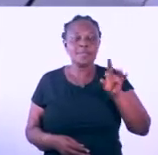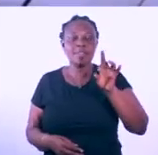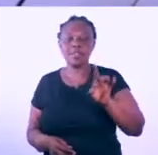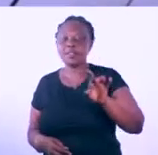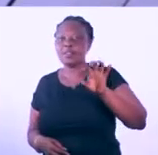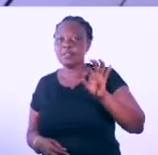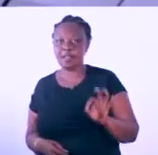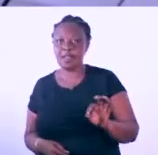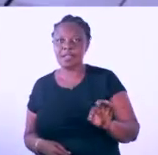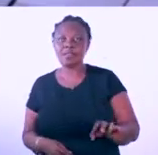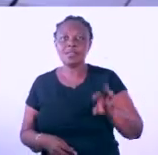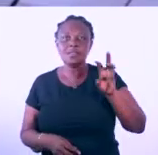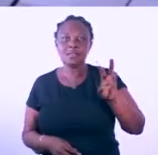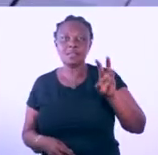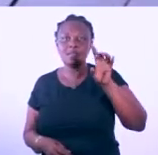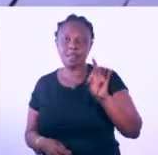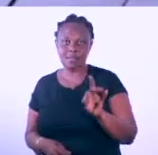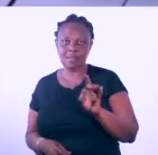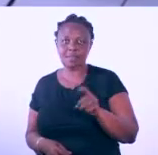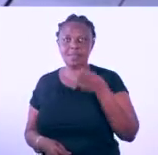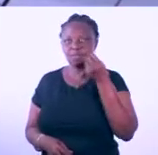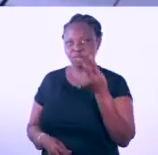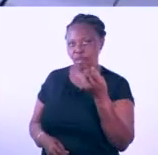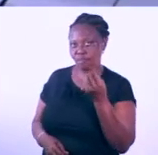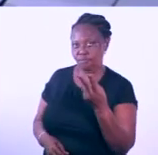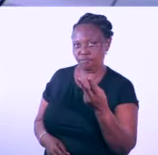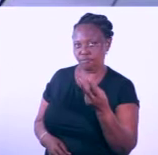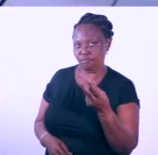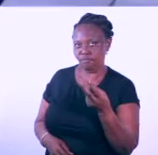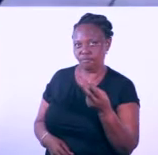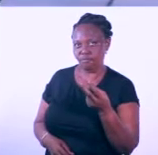89, 68, 12,